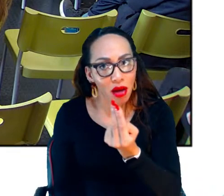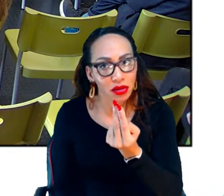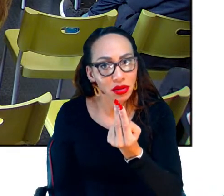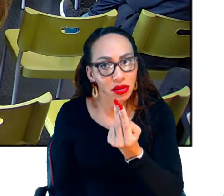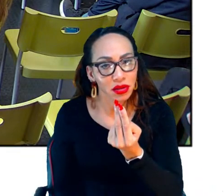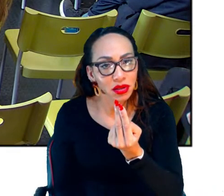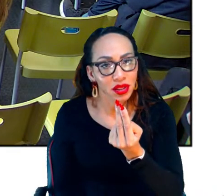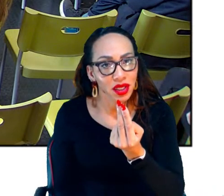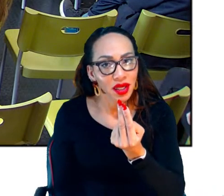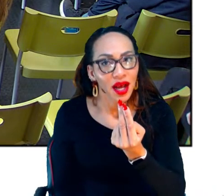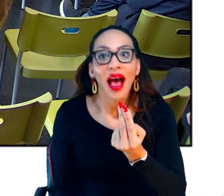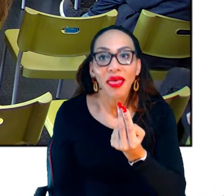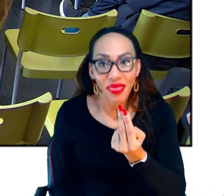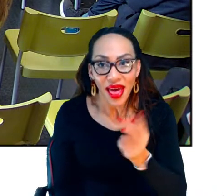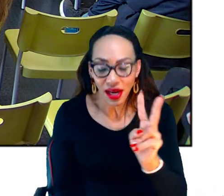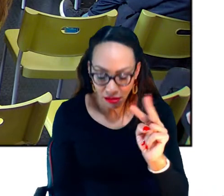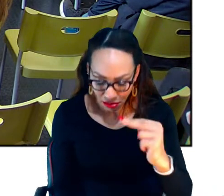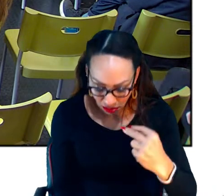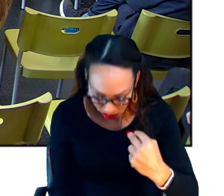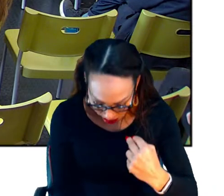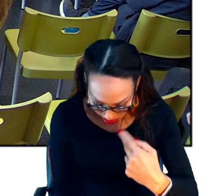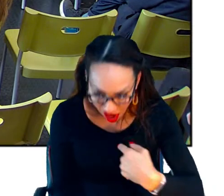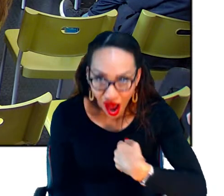baggage with it, I think. So,